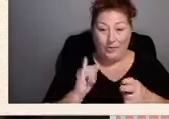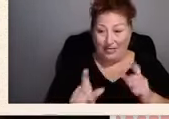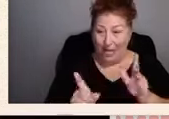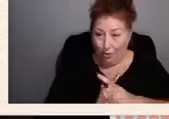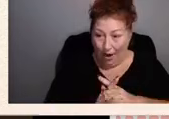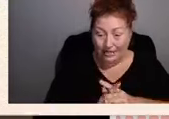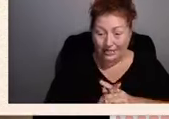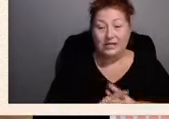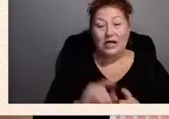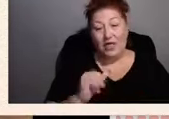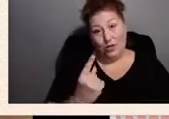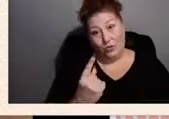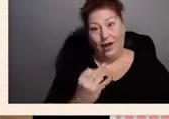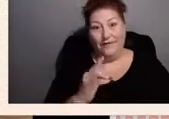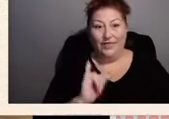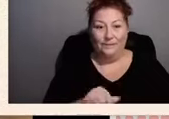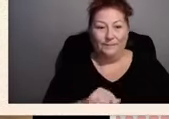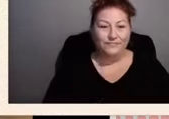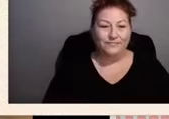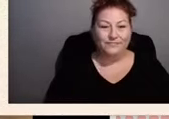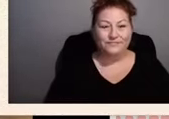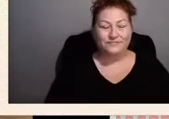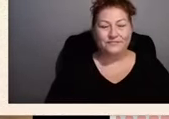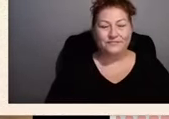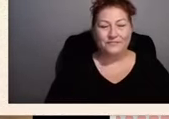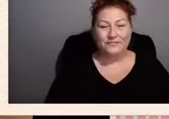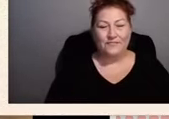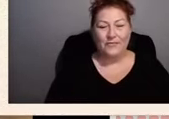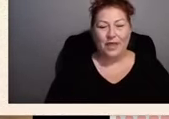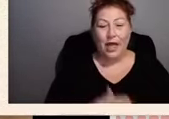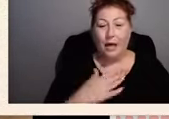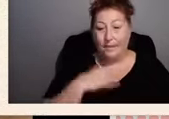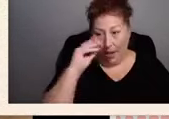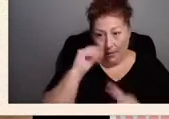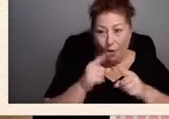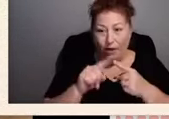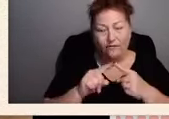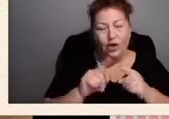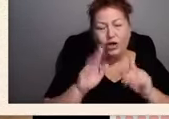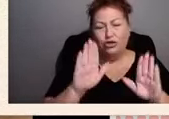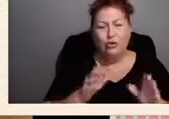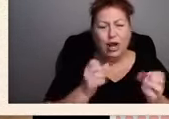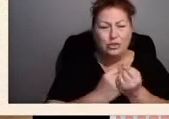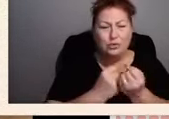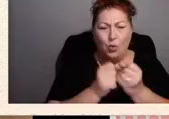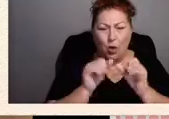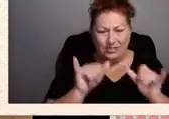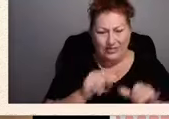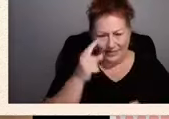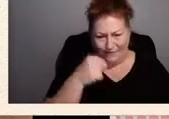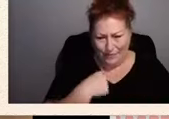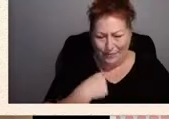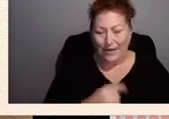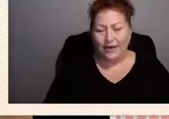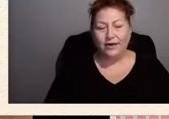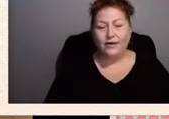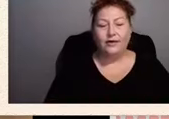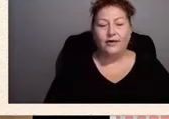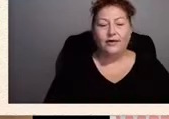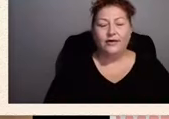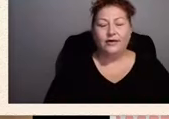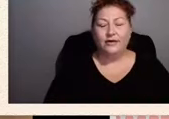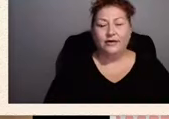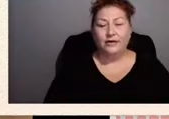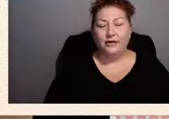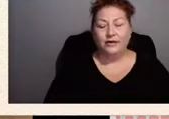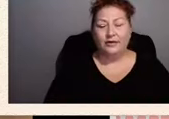one of them. My boyfriend is a great support system for me, as are